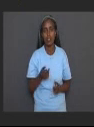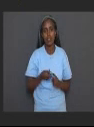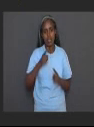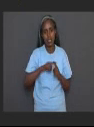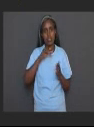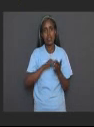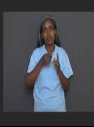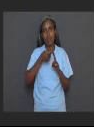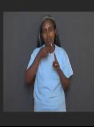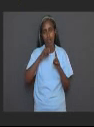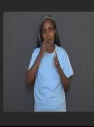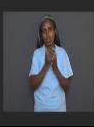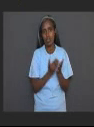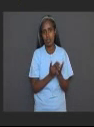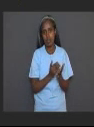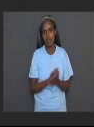Let's get back to our lesson.